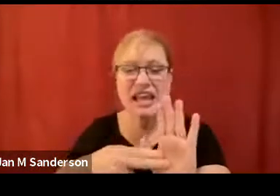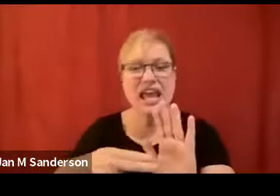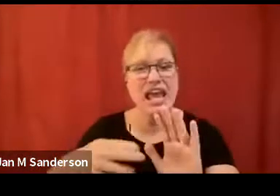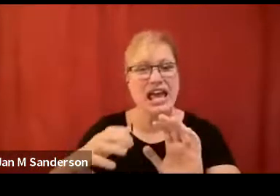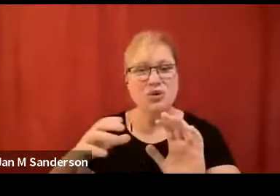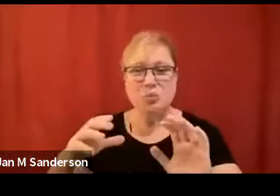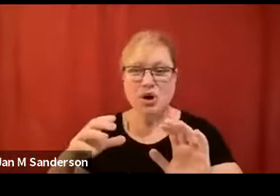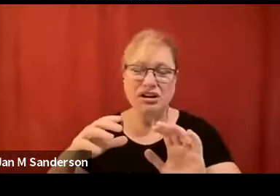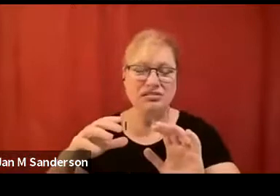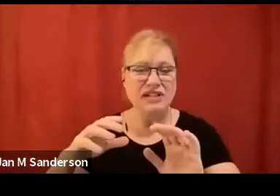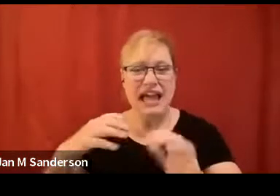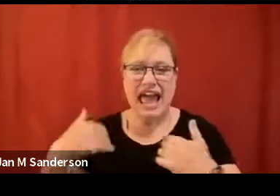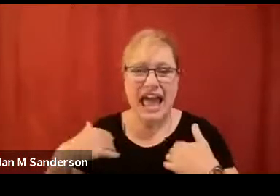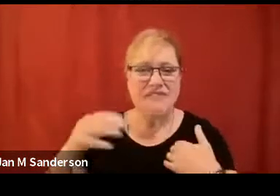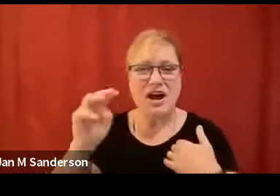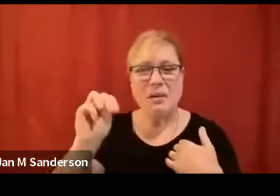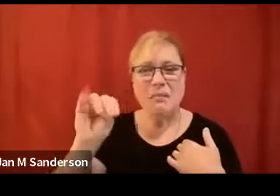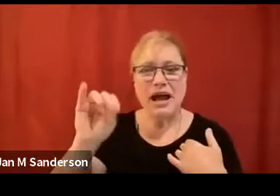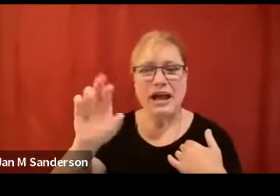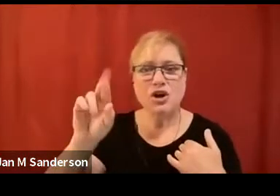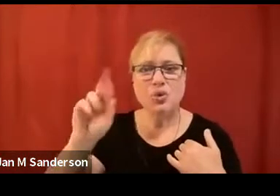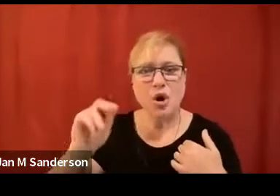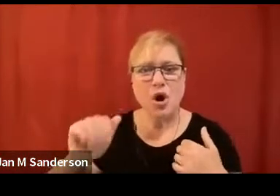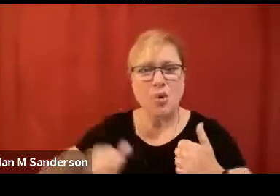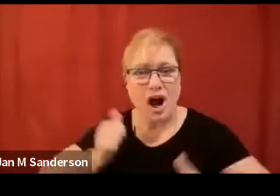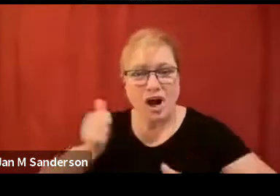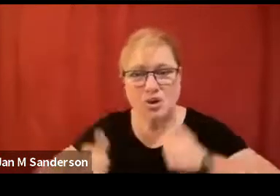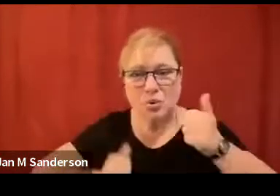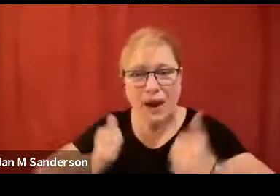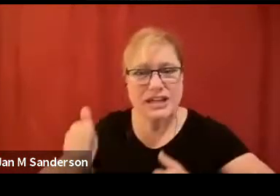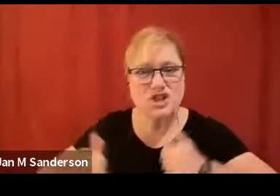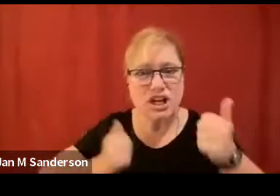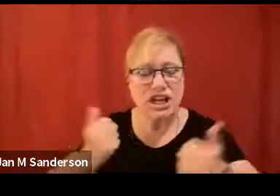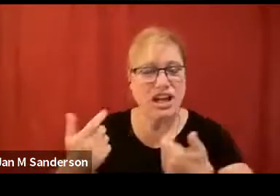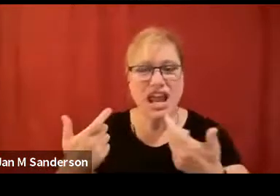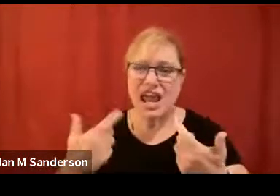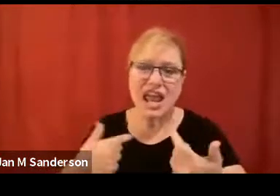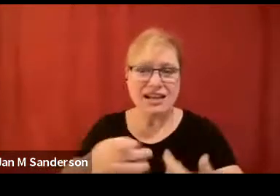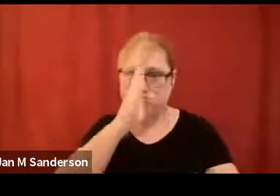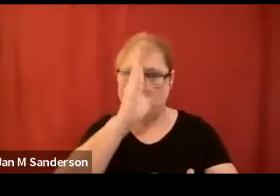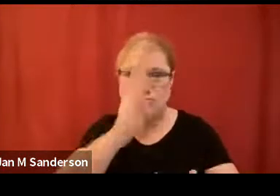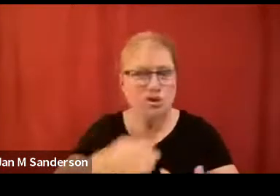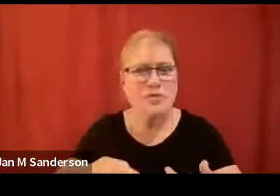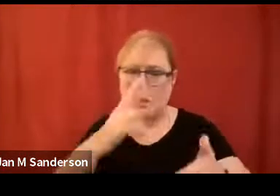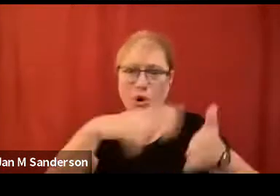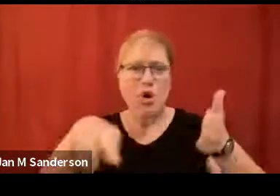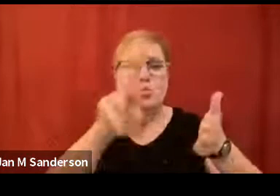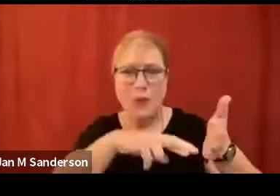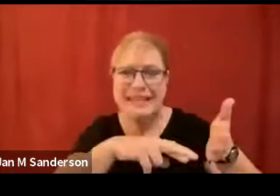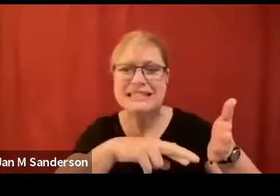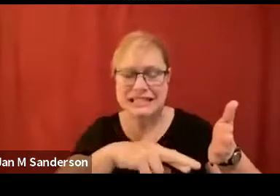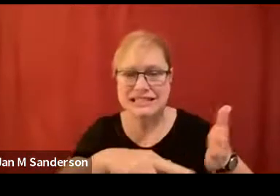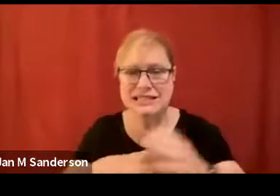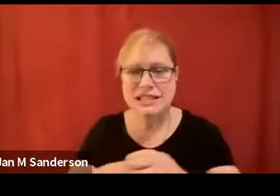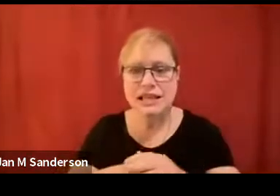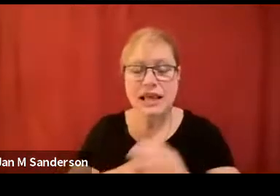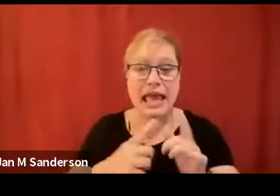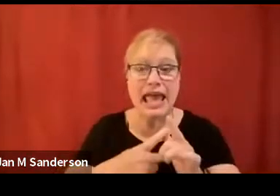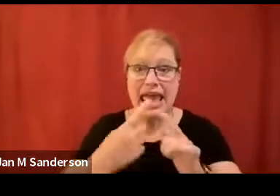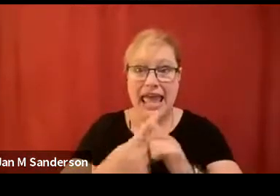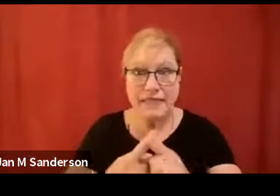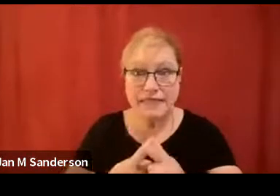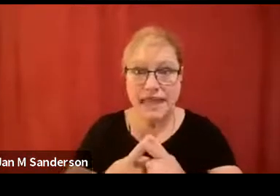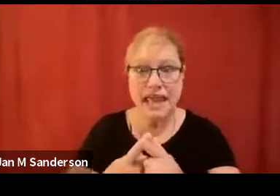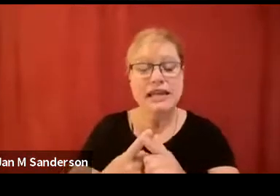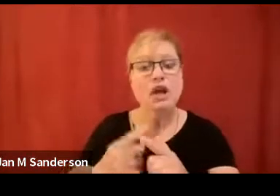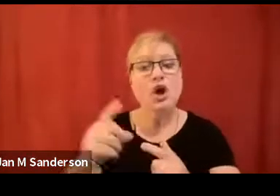and bias, or as I just plainly say, blankly racism really in their face. And then when the uprising started within